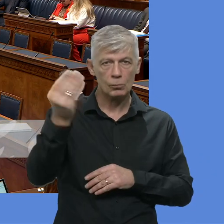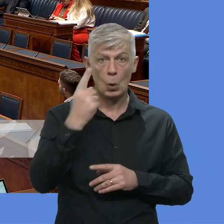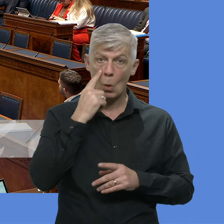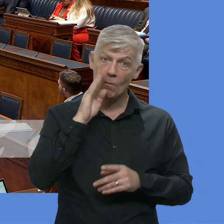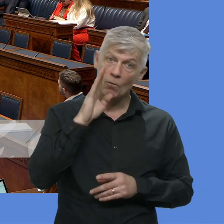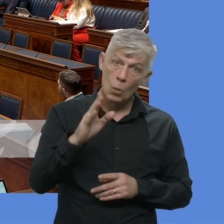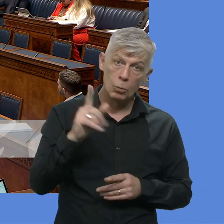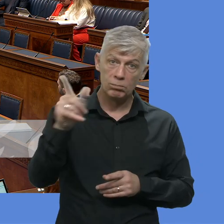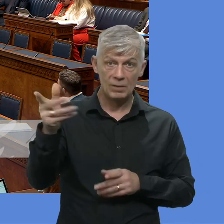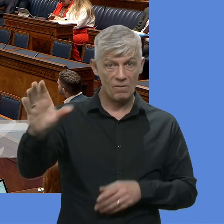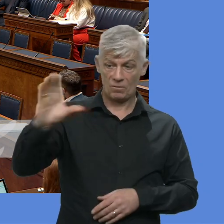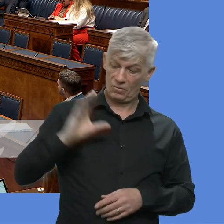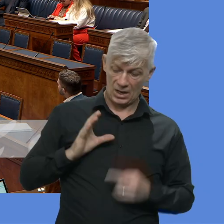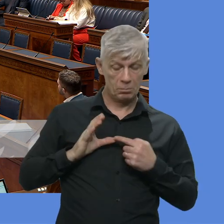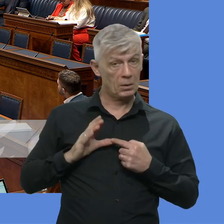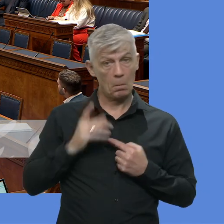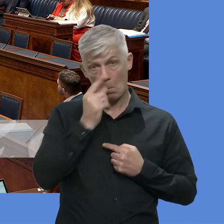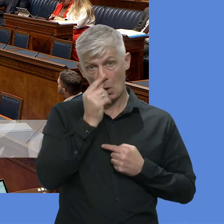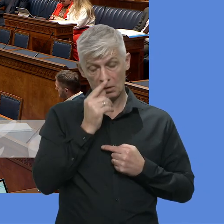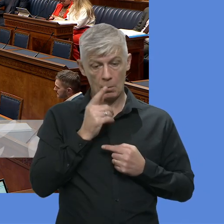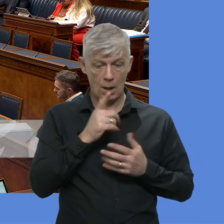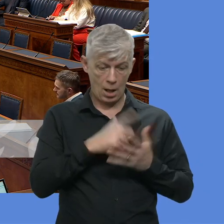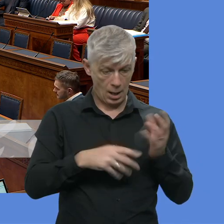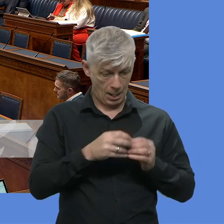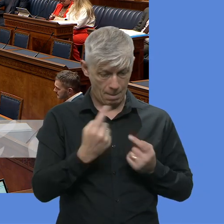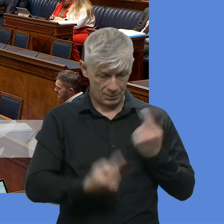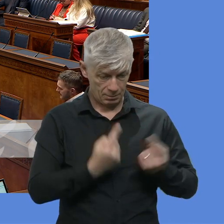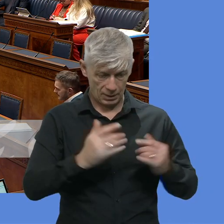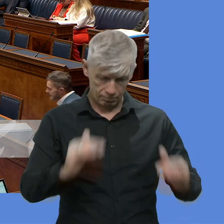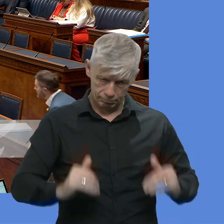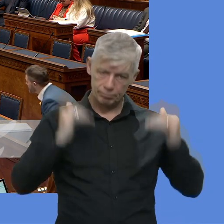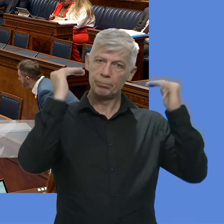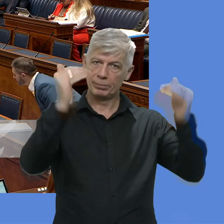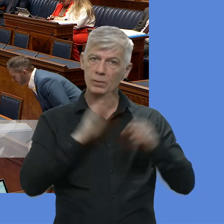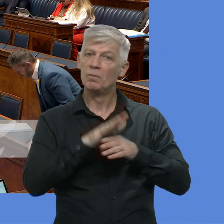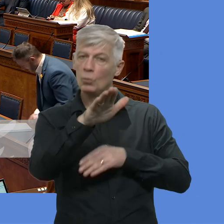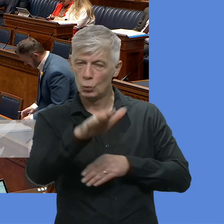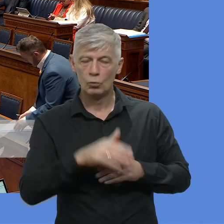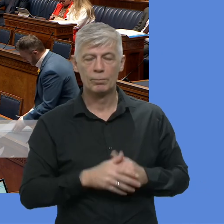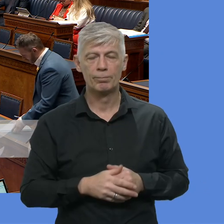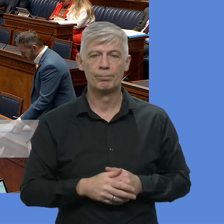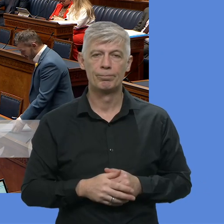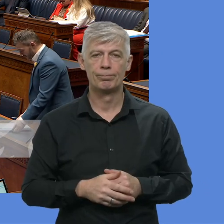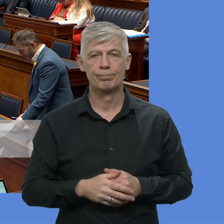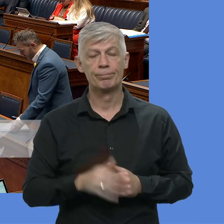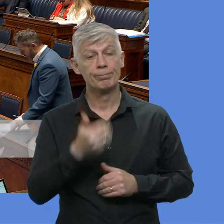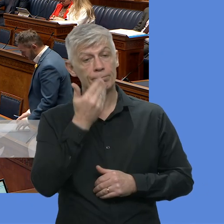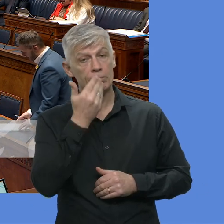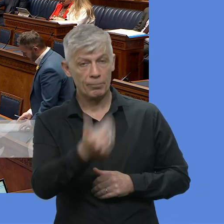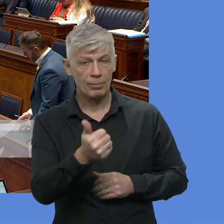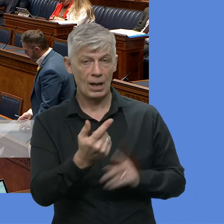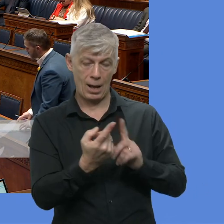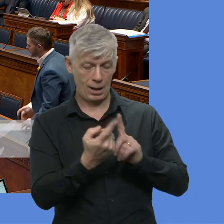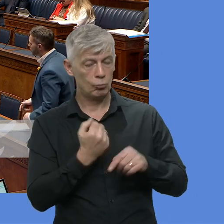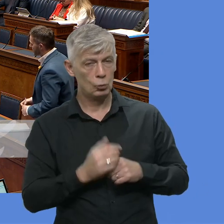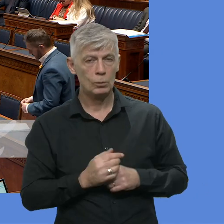and investment to ensure that we can bring our clubs up to standard. Mr. Butler. I thank the Minister for his answer.